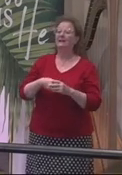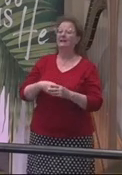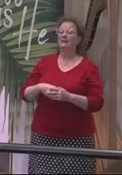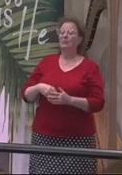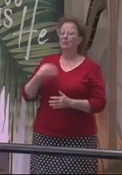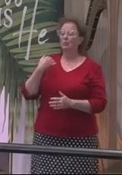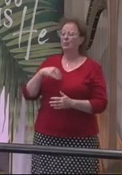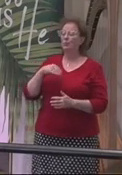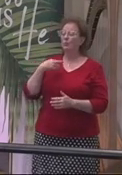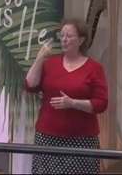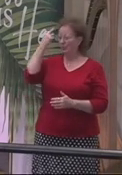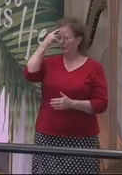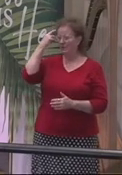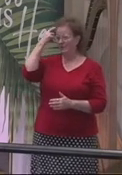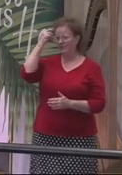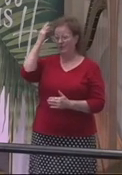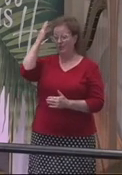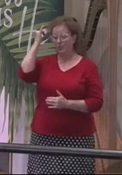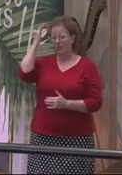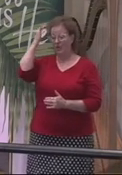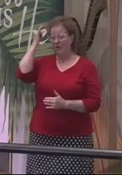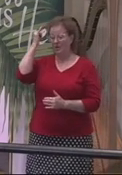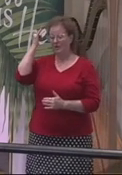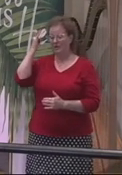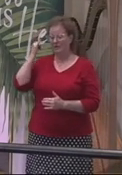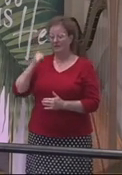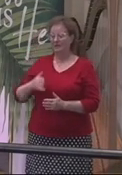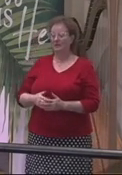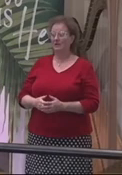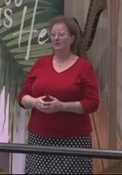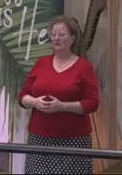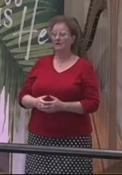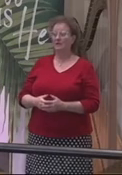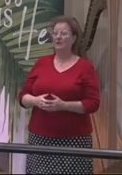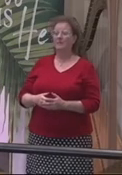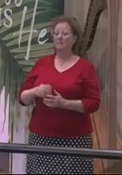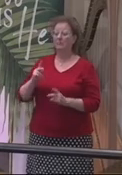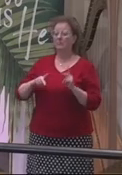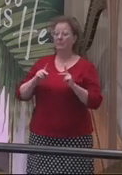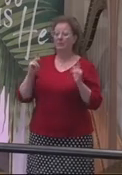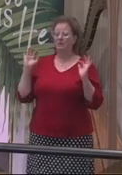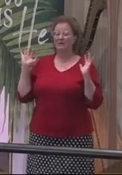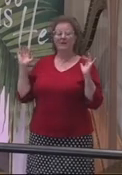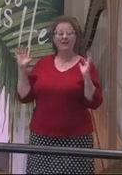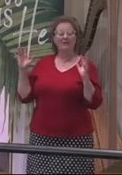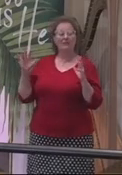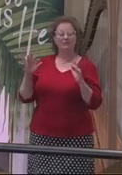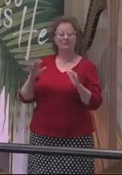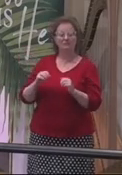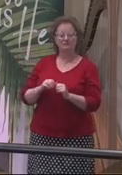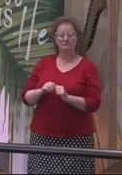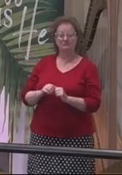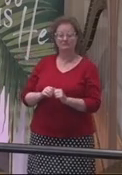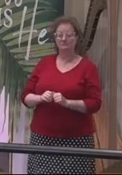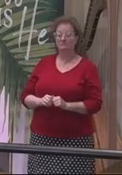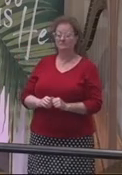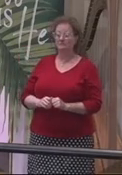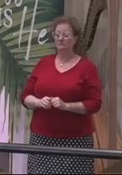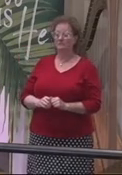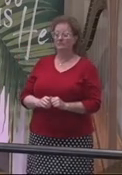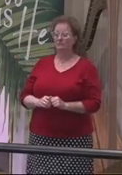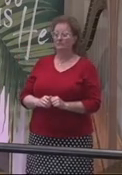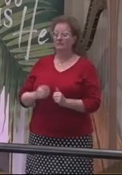is the reason why they had gathered. Now, think about it. Chronologically, the raising